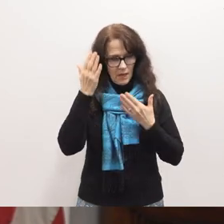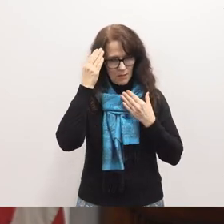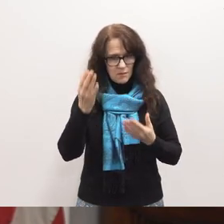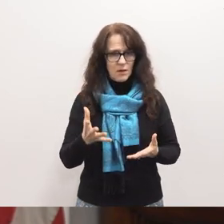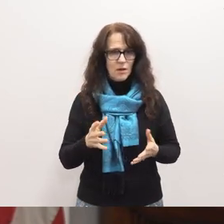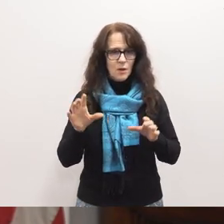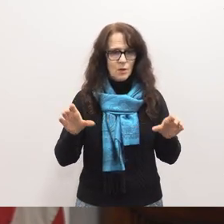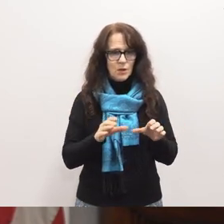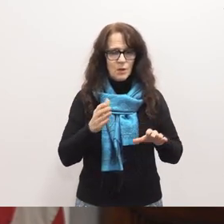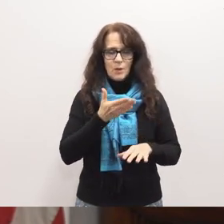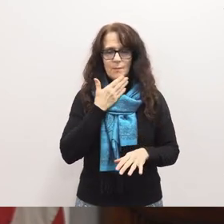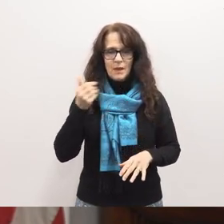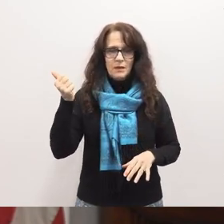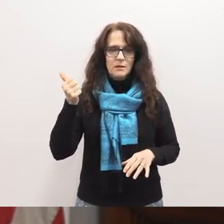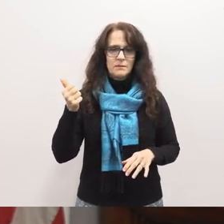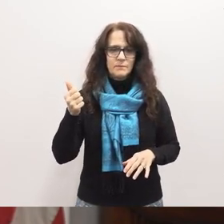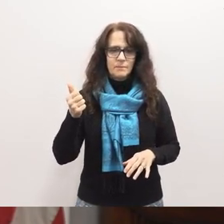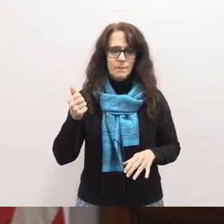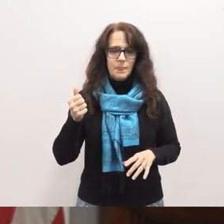can do better,